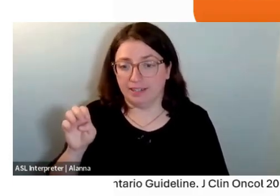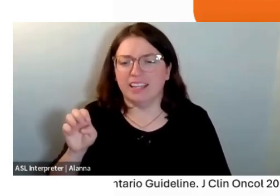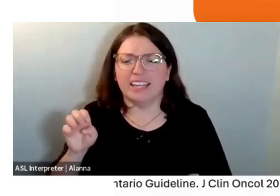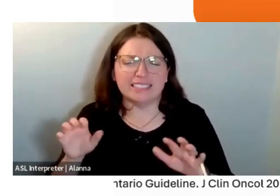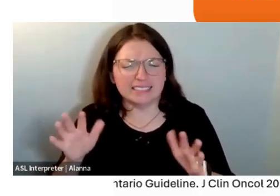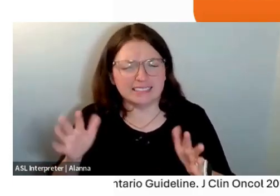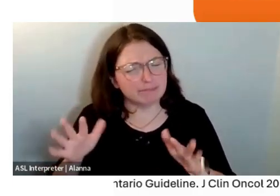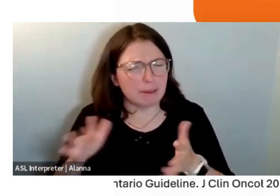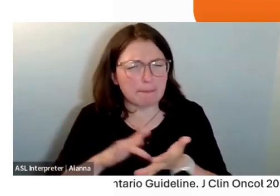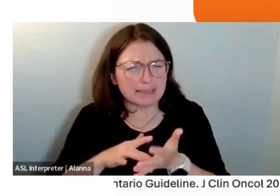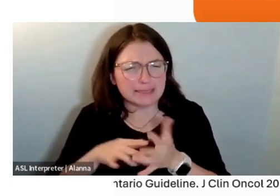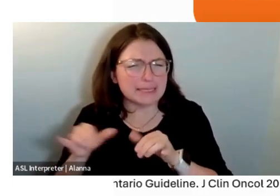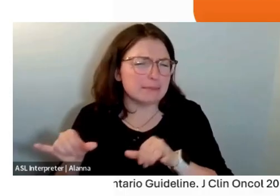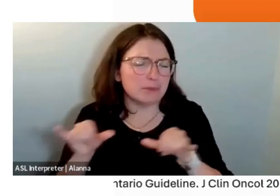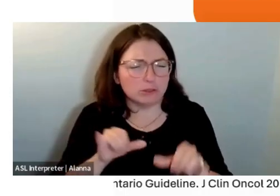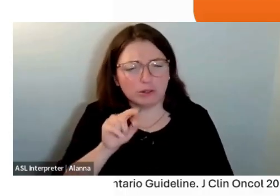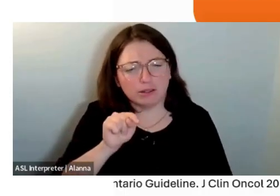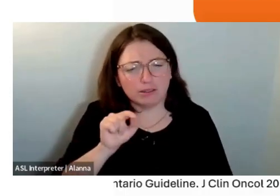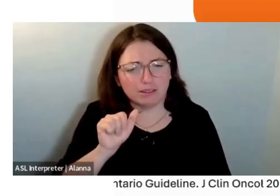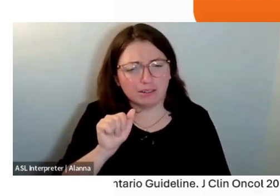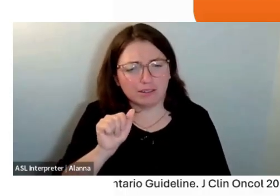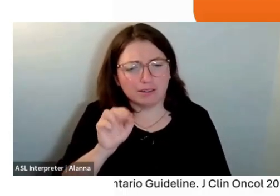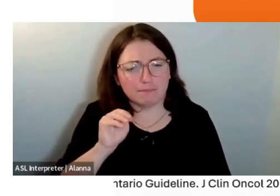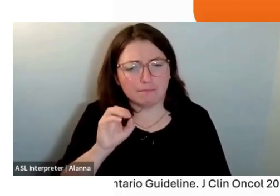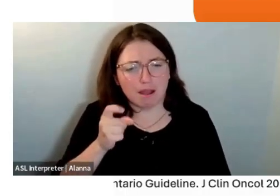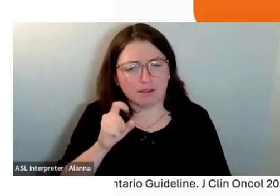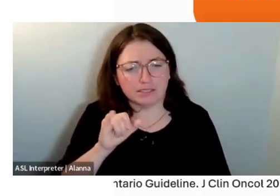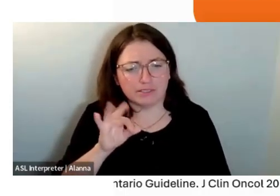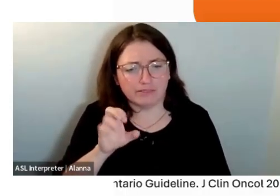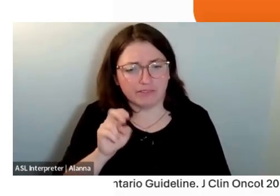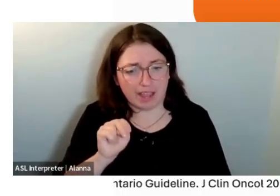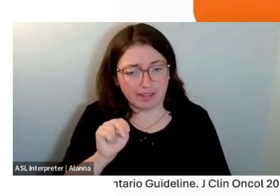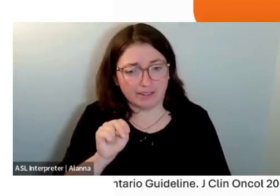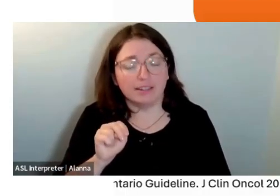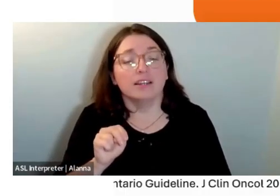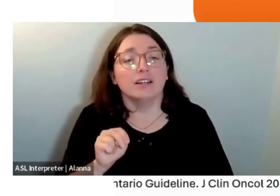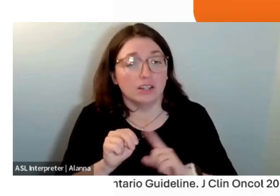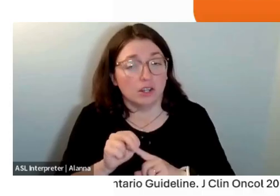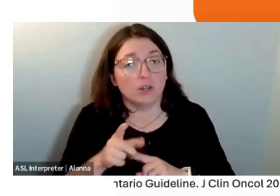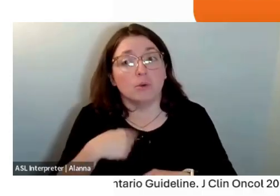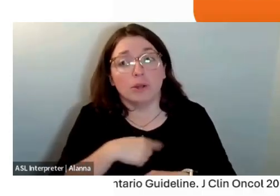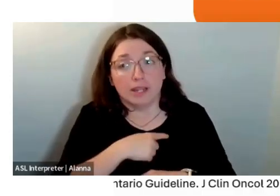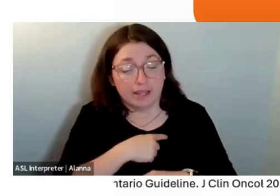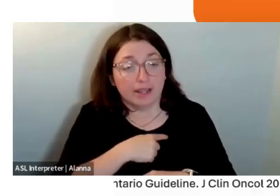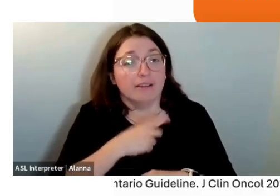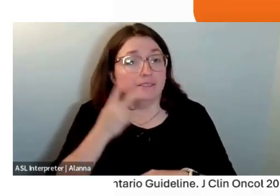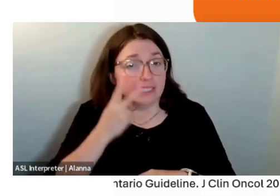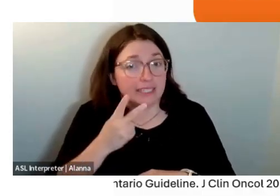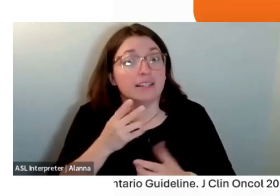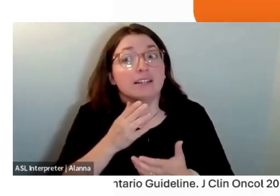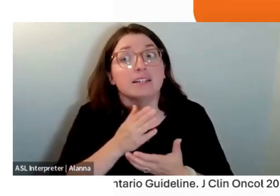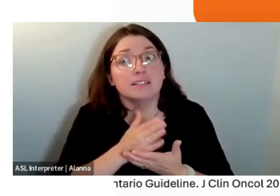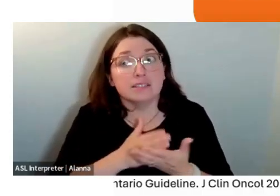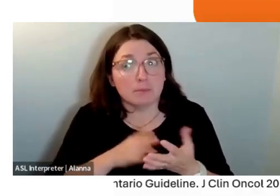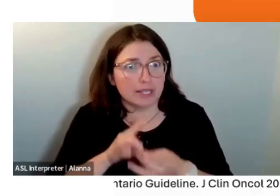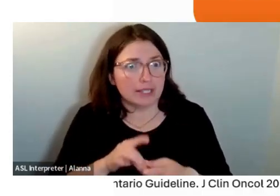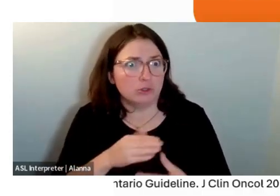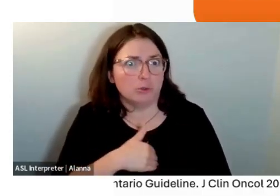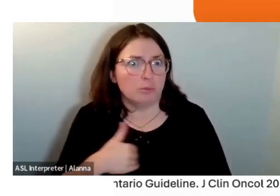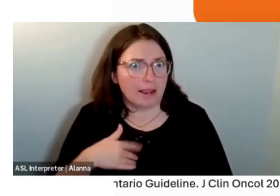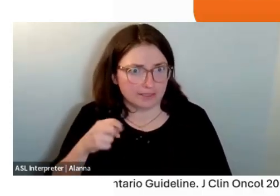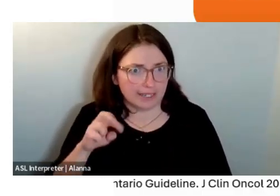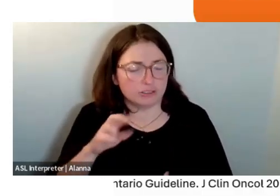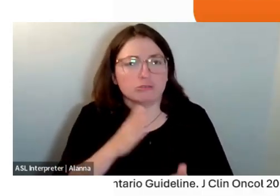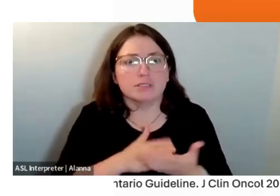tamoxifen, and there have been studies in some breast cancer, but there's no consensus here in the U.S. In